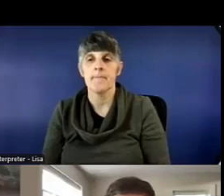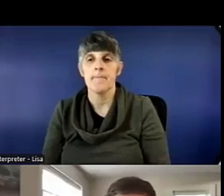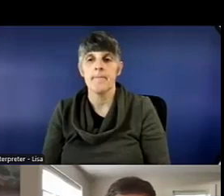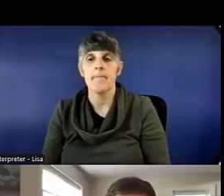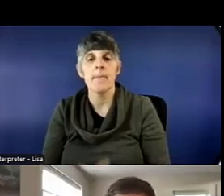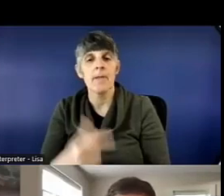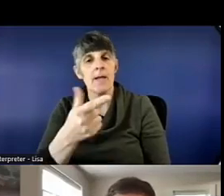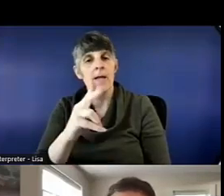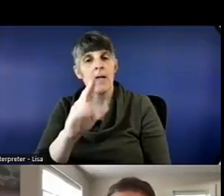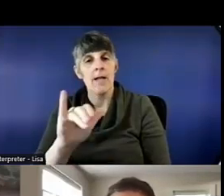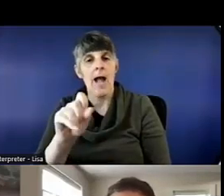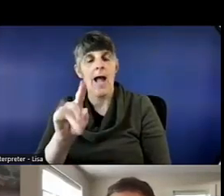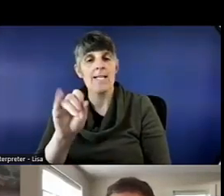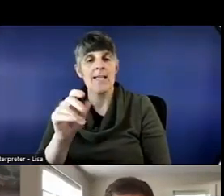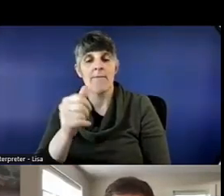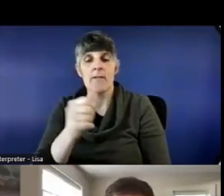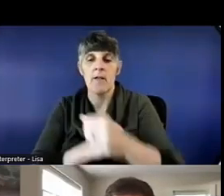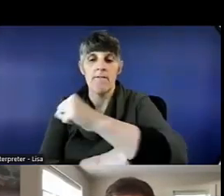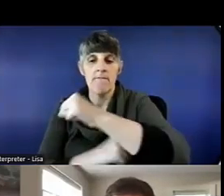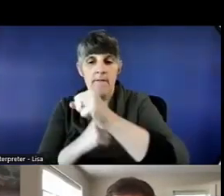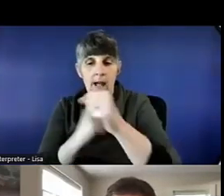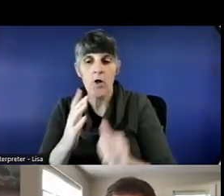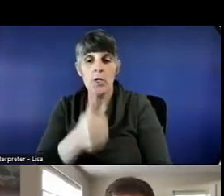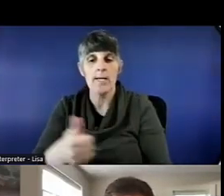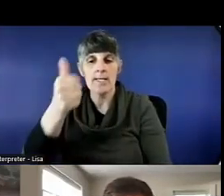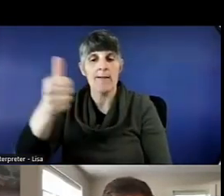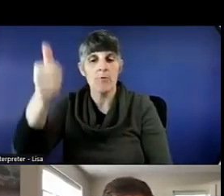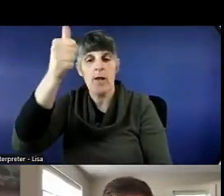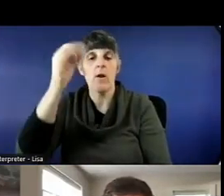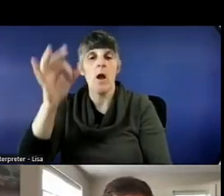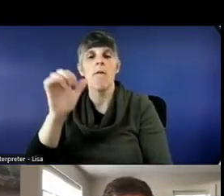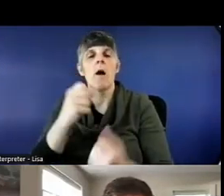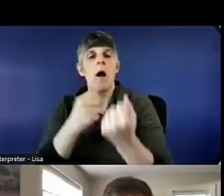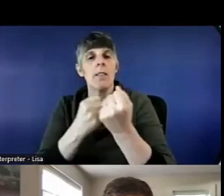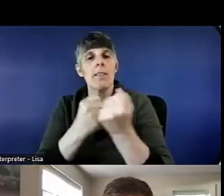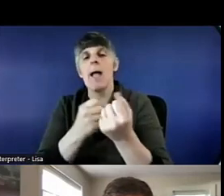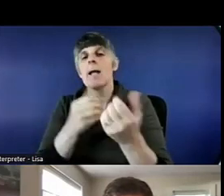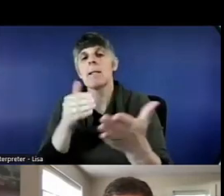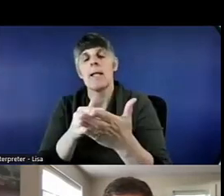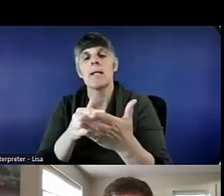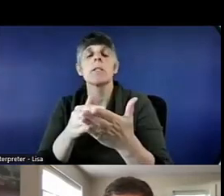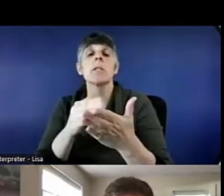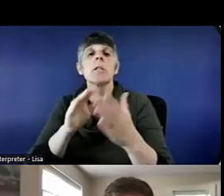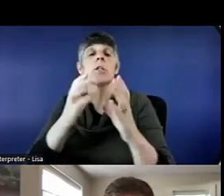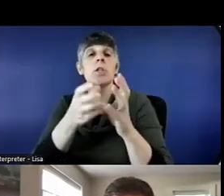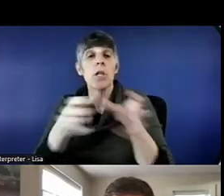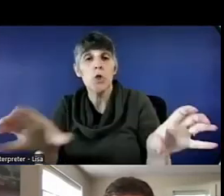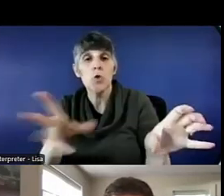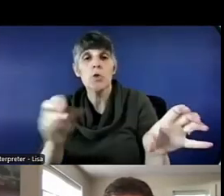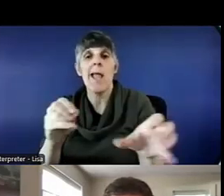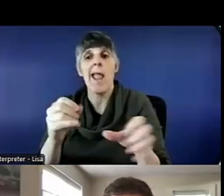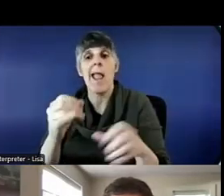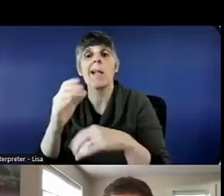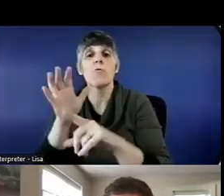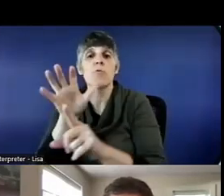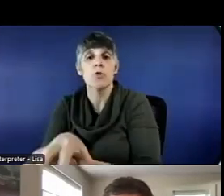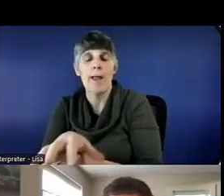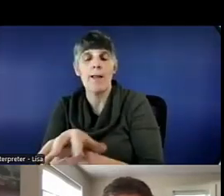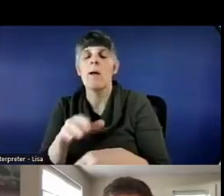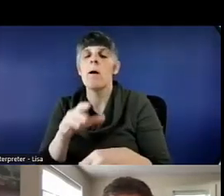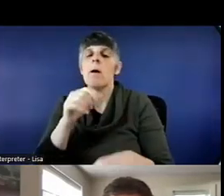Guy Stevens is the founder and executive director of the Alliance Against Seclusion and Restraint, a nonprofit organization he started